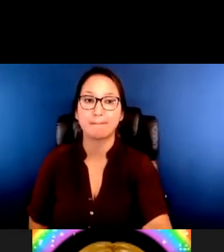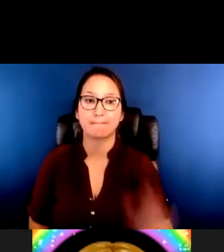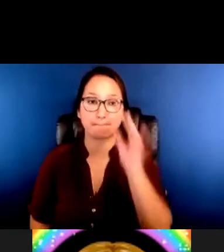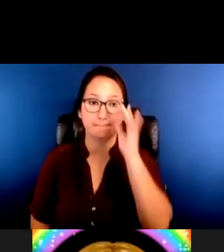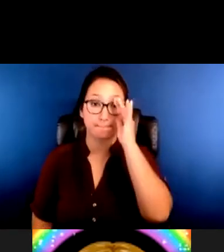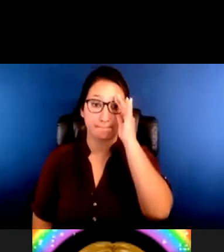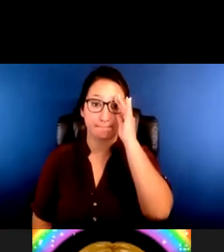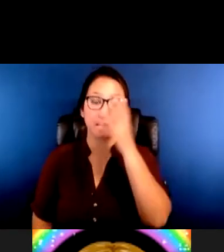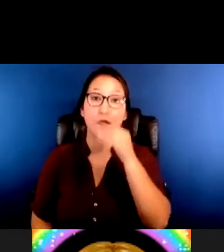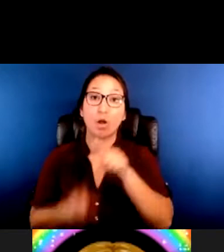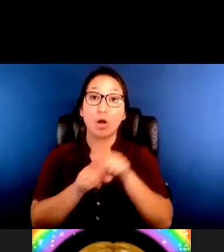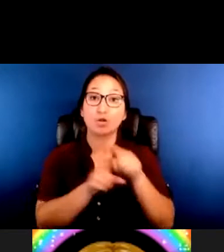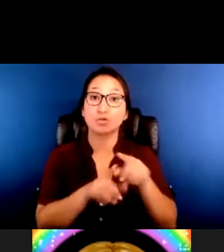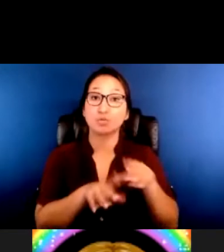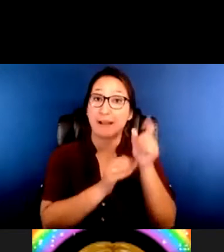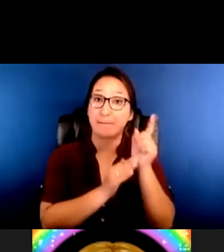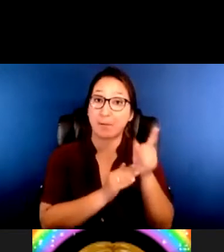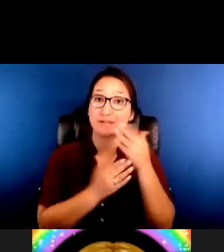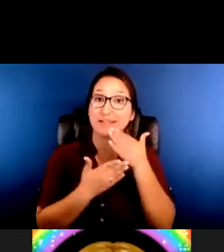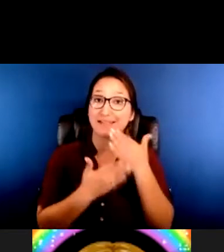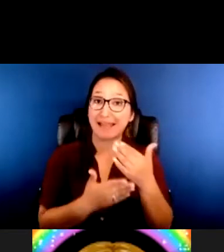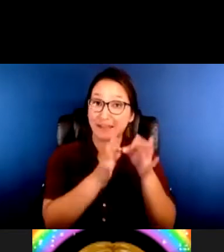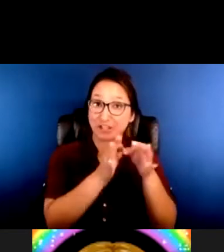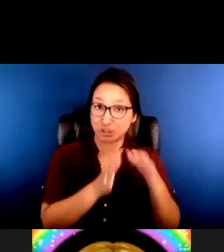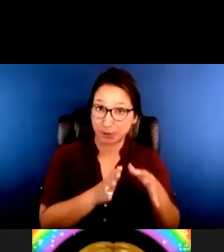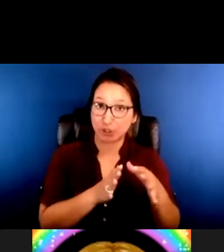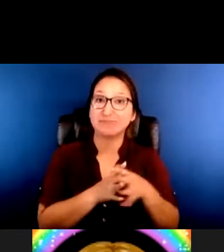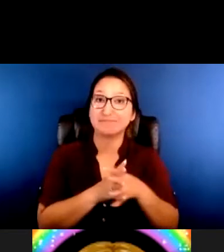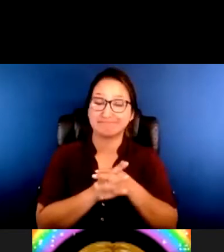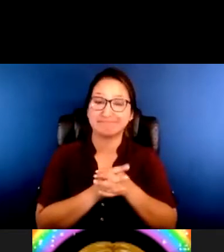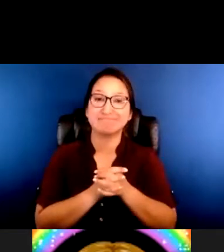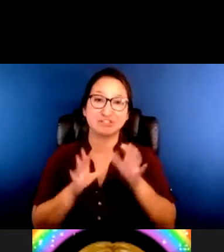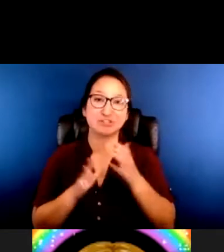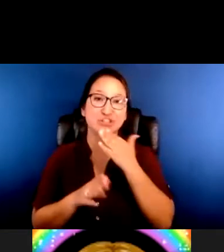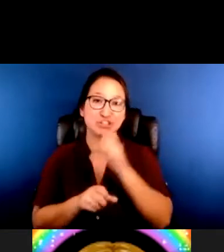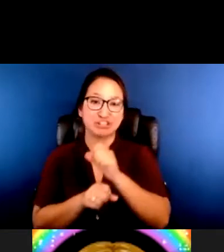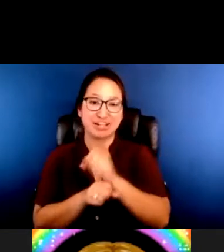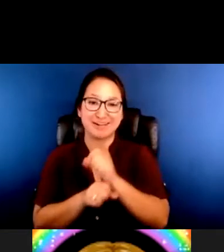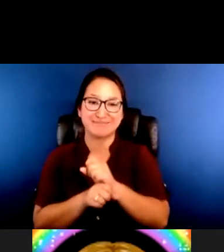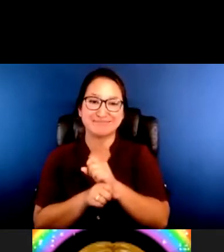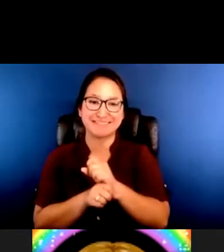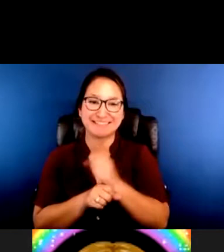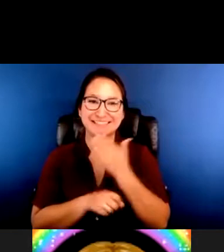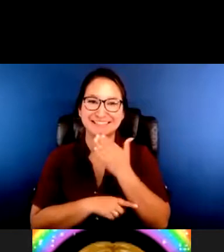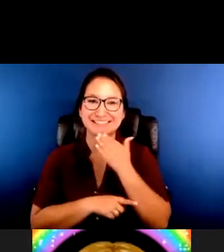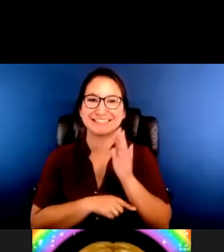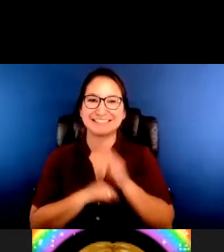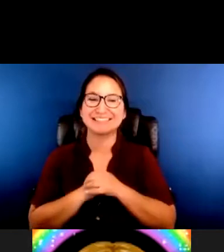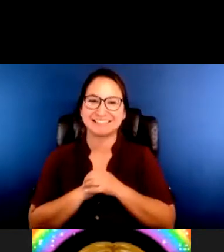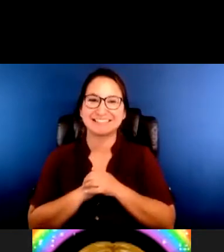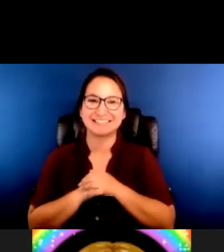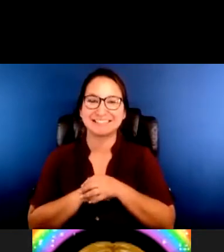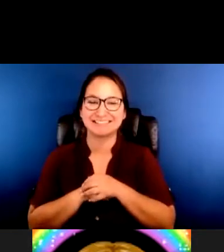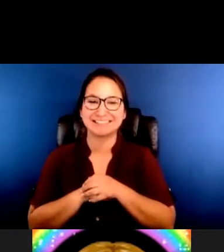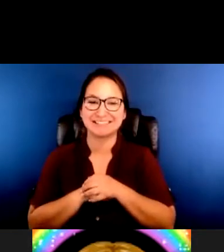also just take a moment to thank our interpreter, who's doing a great job, even though I threw her off screen for a little bit. I want to thank